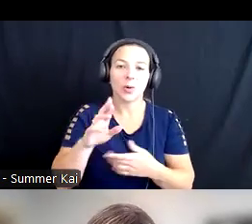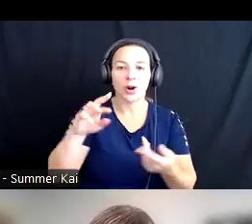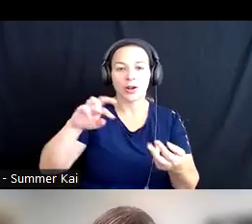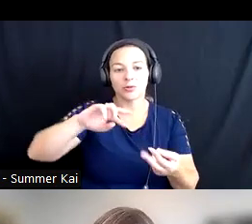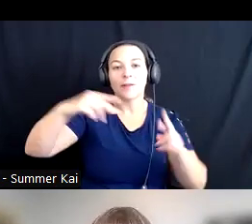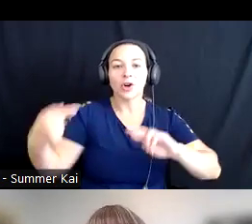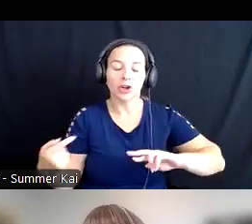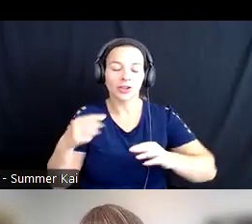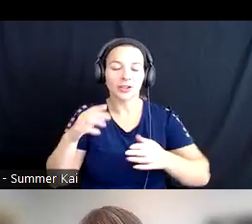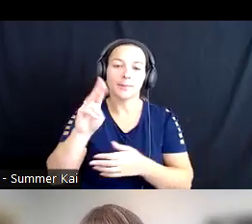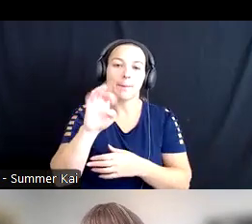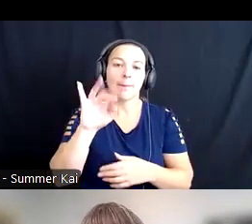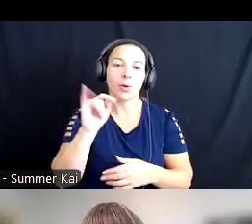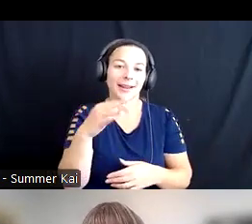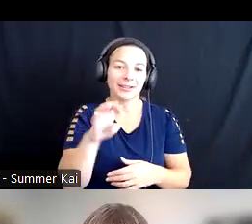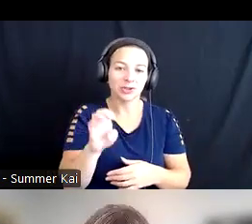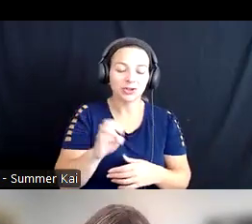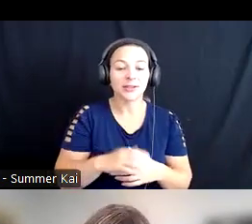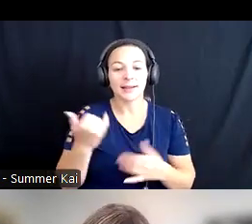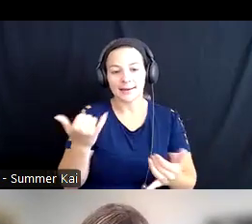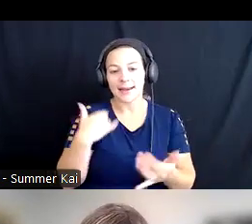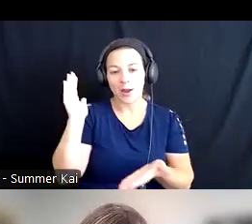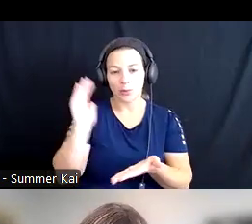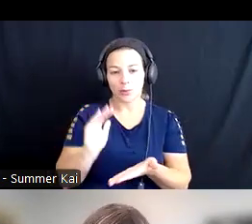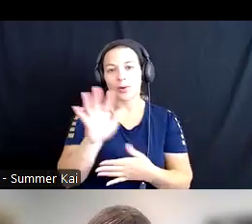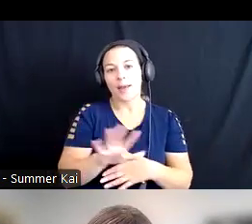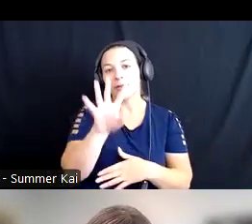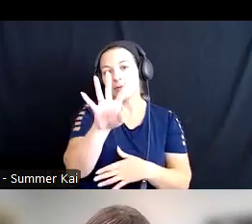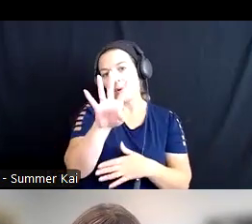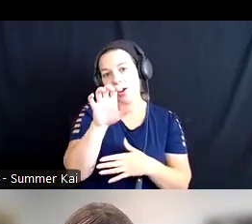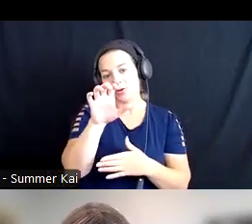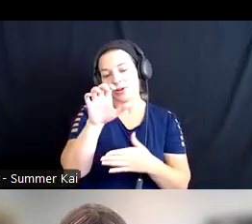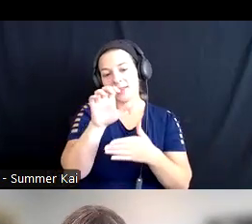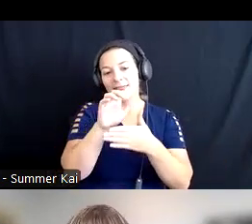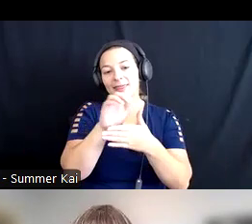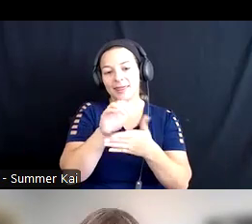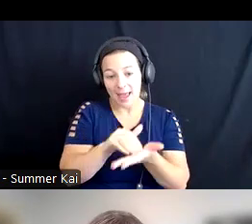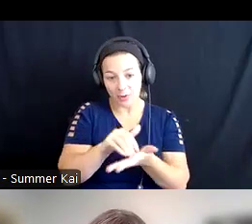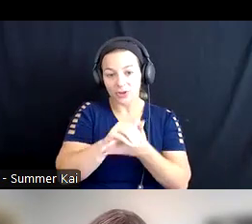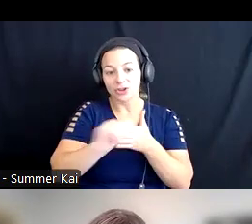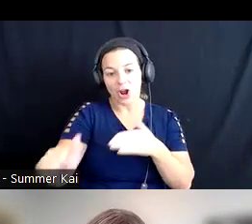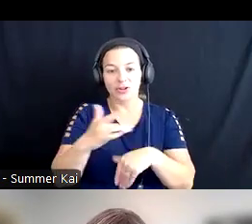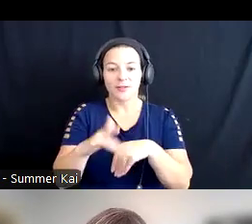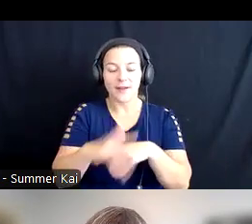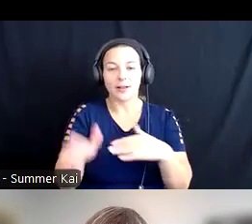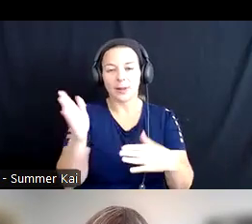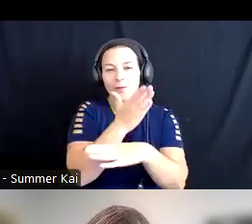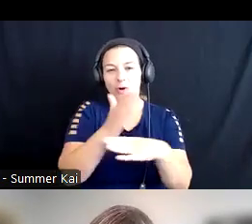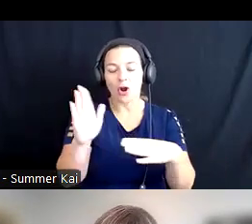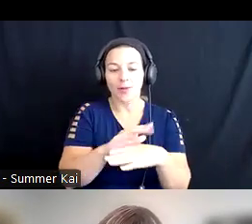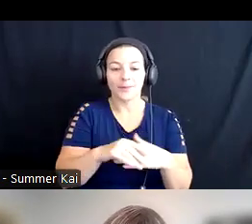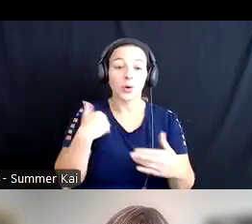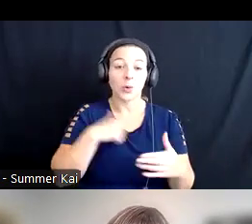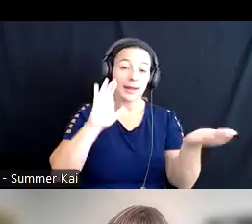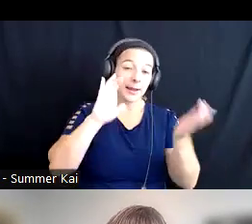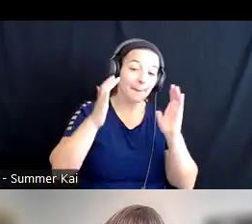mortgage. And so now we're down to about $400,000 overall. We then looked at differences between owners